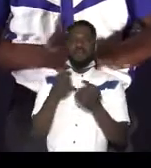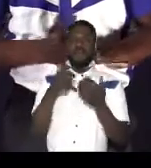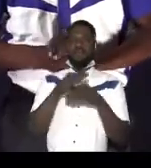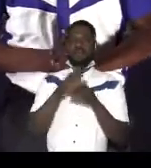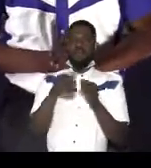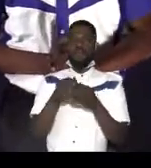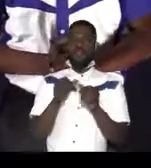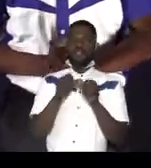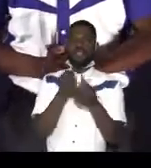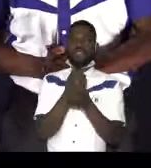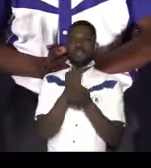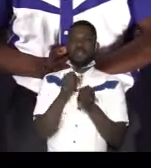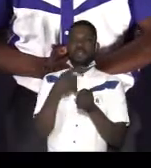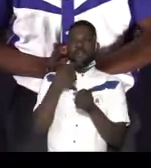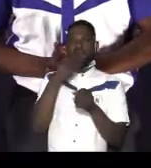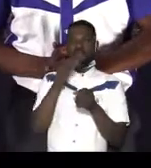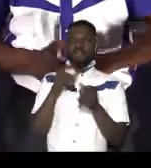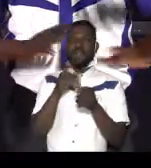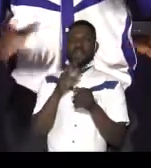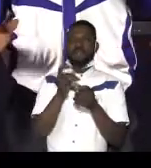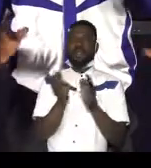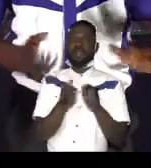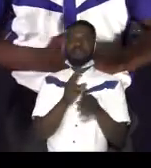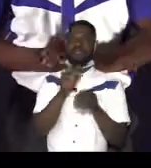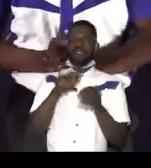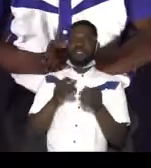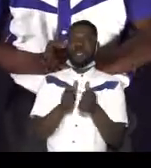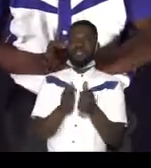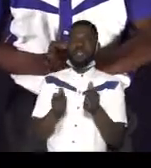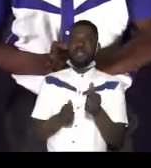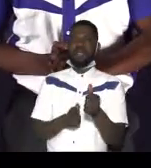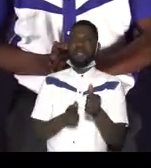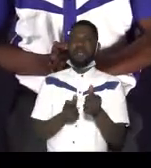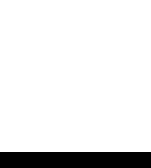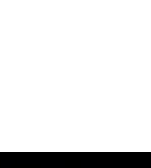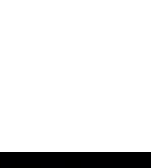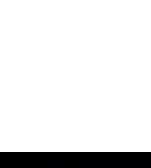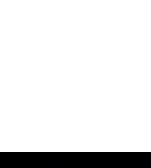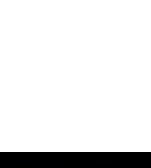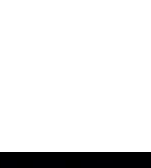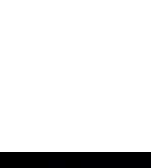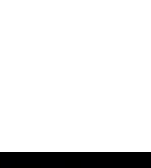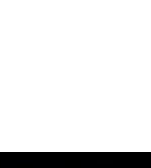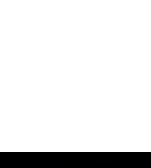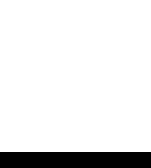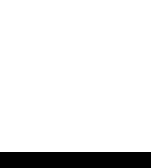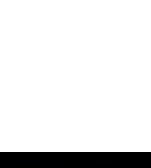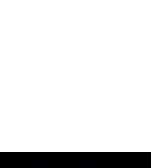Stay safe. Because at La Subeb, We leave no child behind.